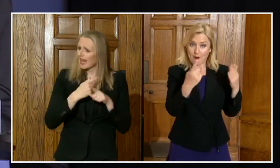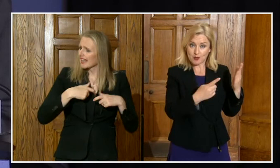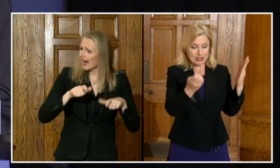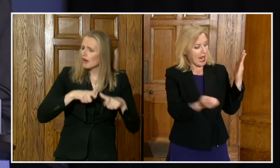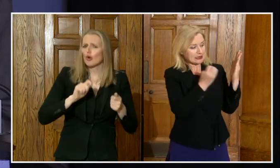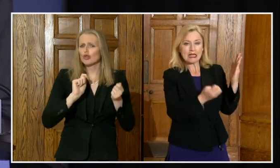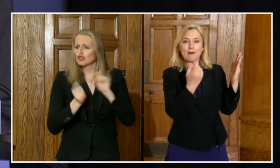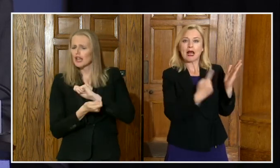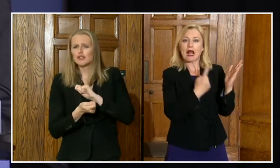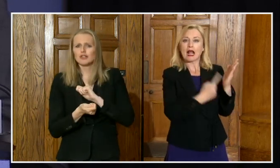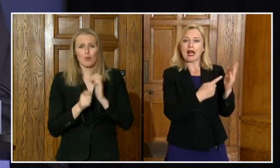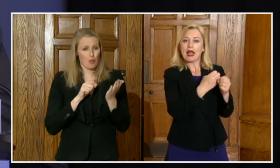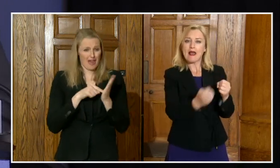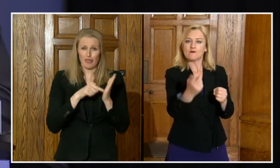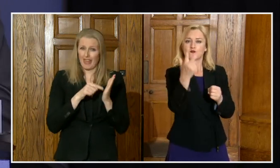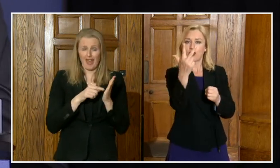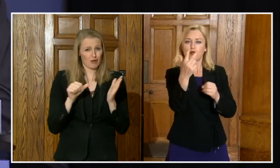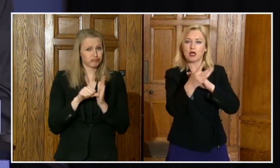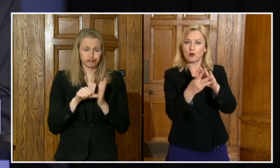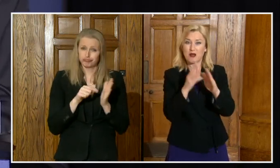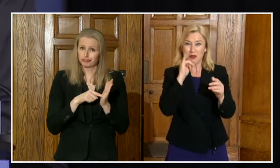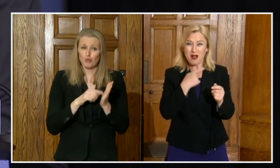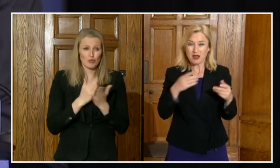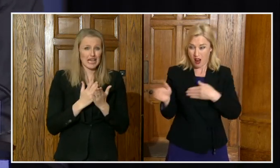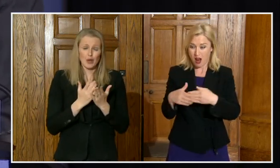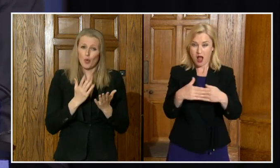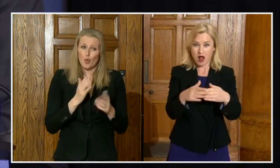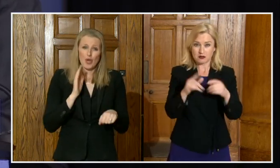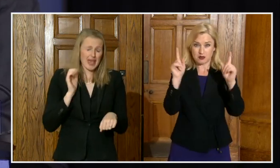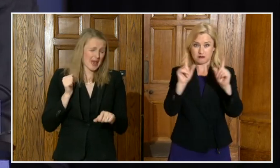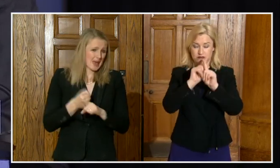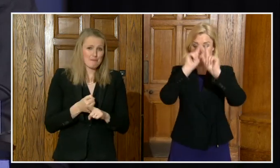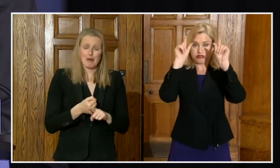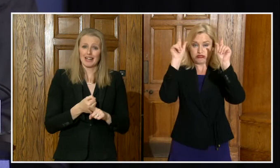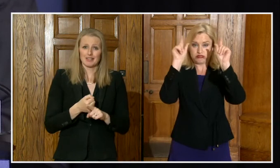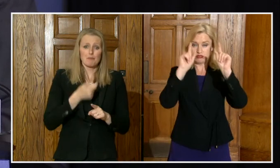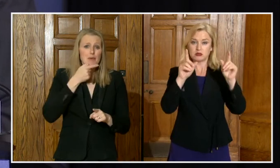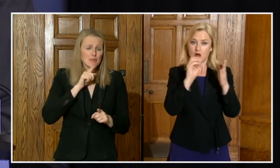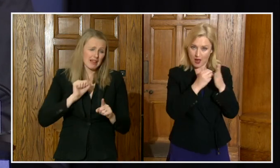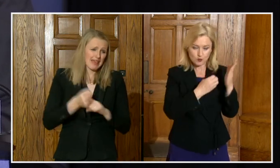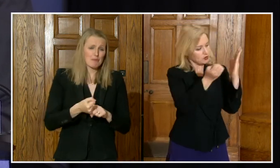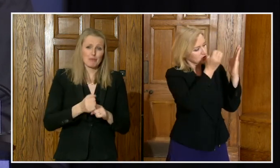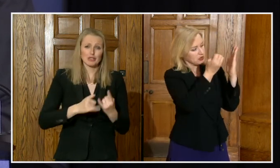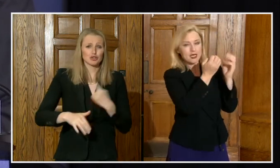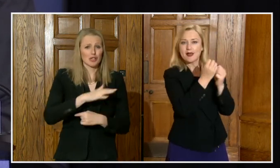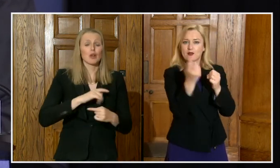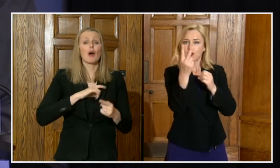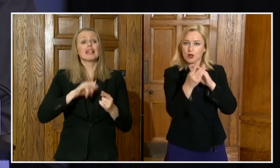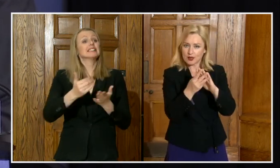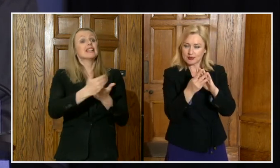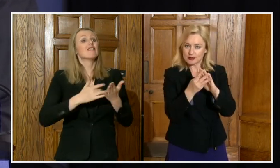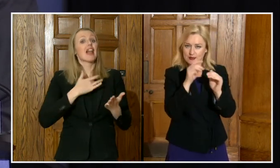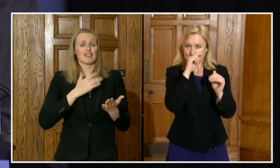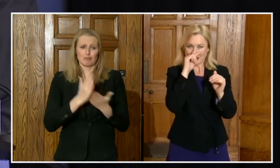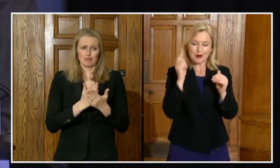so extraordinary, and the impact that it is having, as I've said before, whilst those measures are saving lives, they are also causing harm in terms of